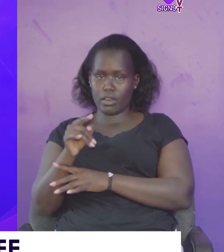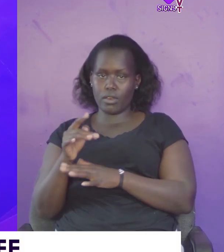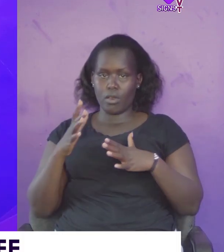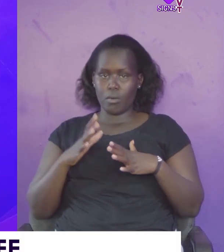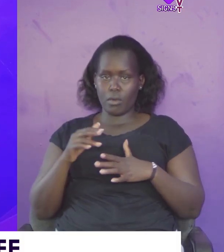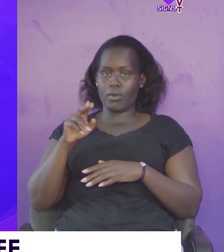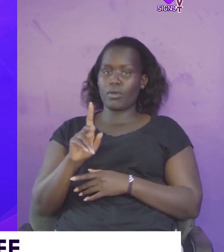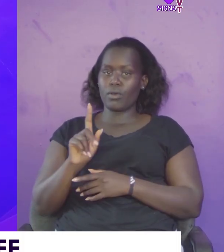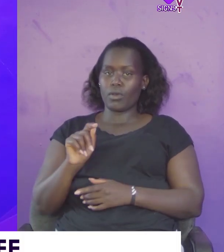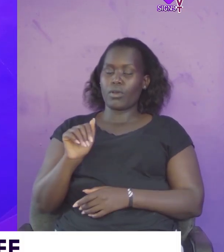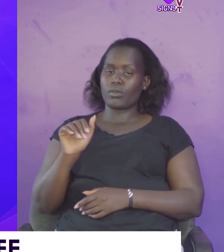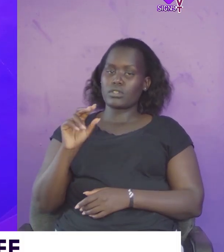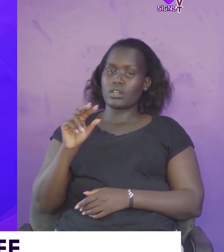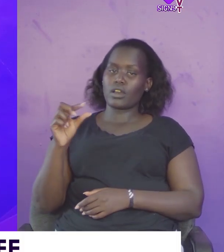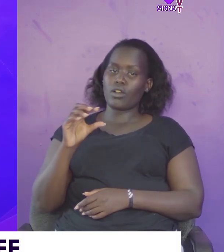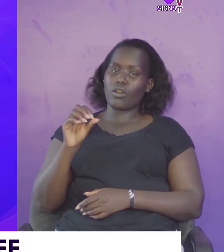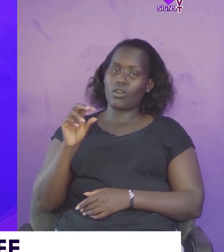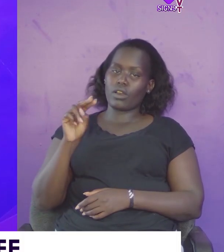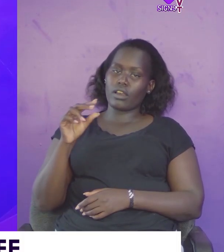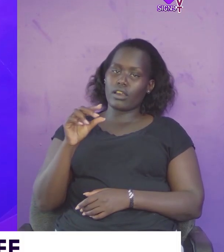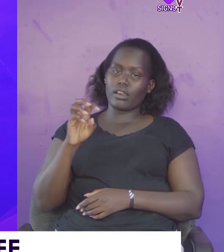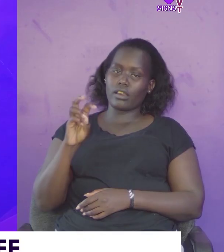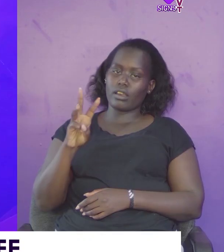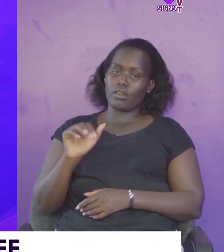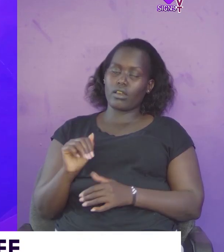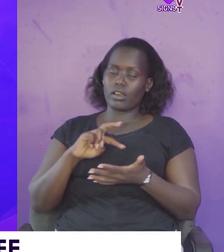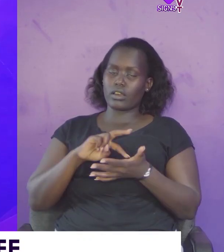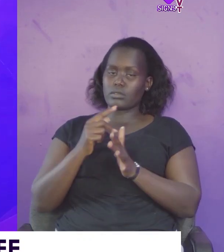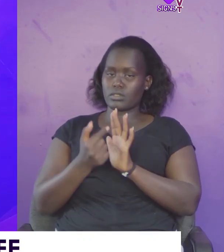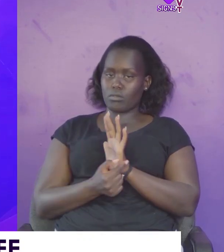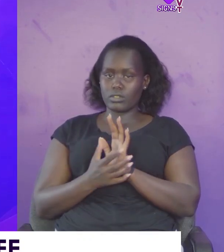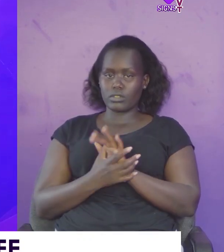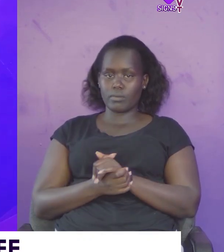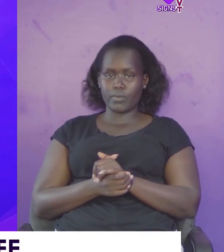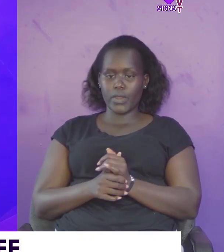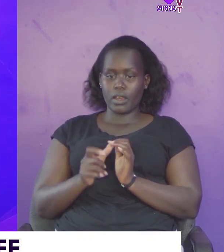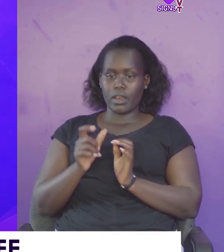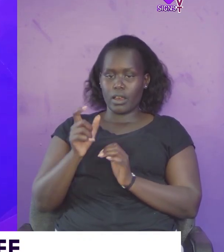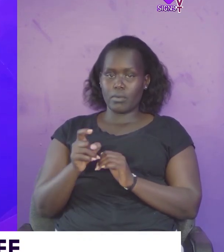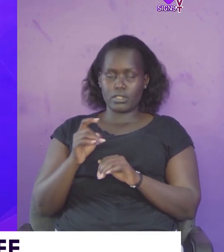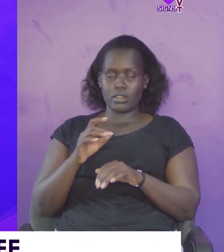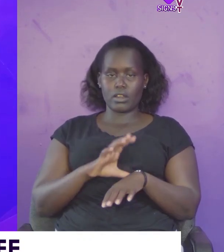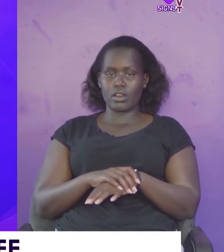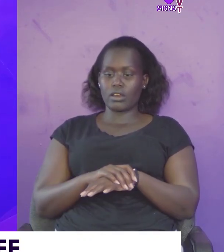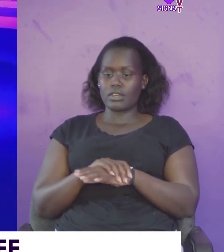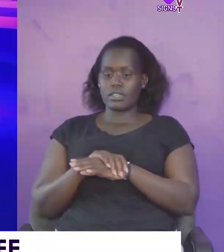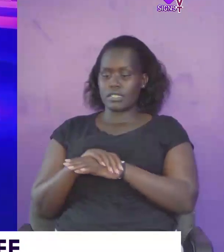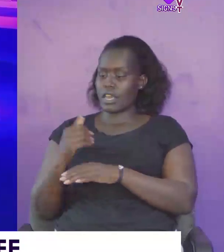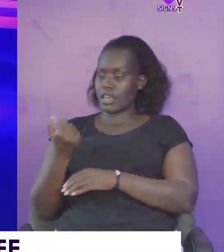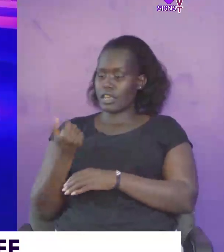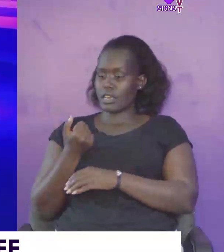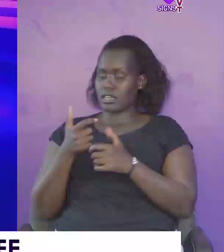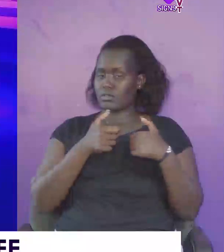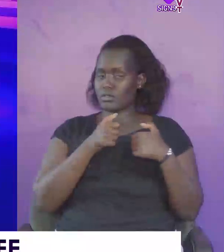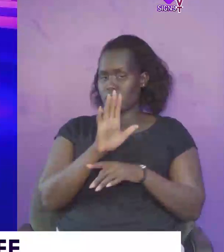that mean? That kugongewa thing. It means someone going away with your girl or something. Yeah. And